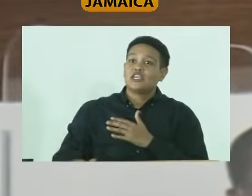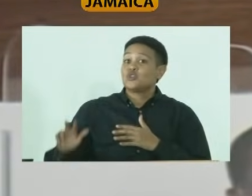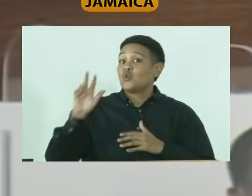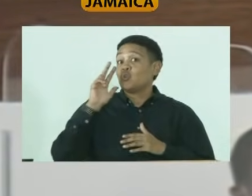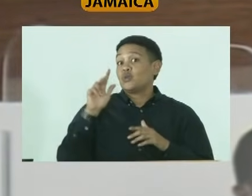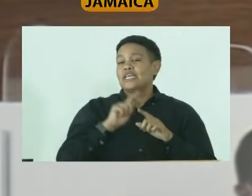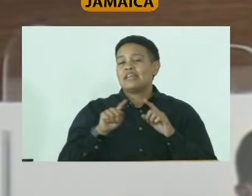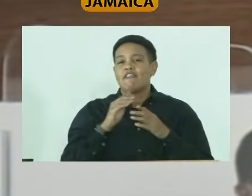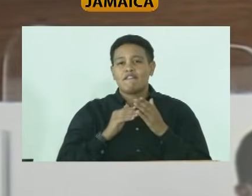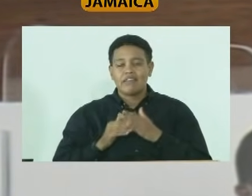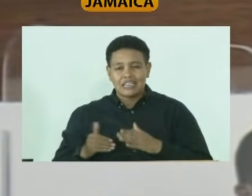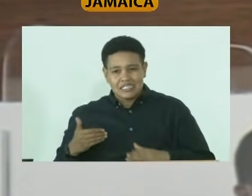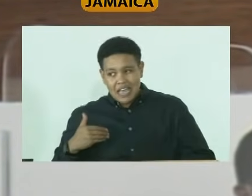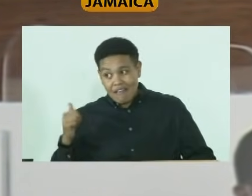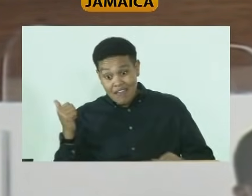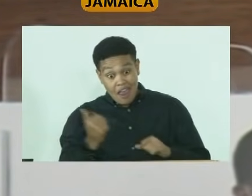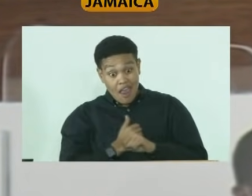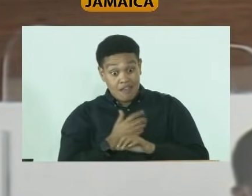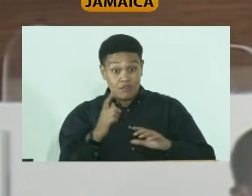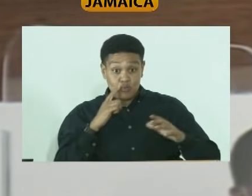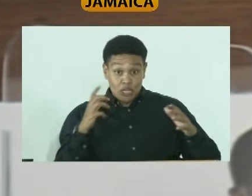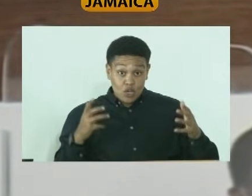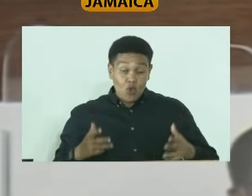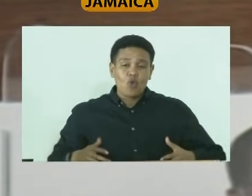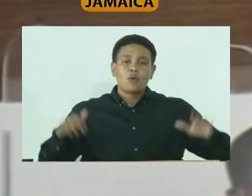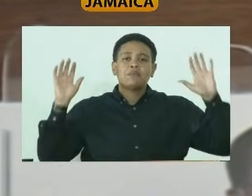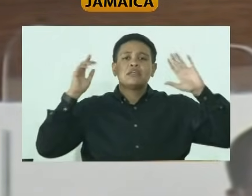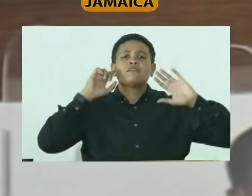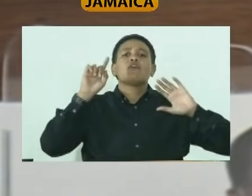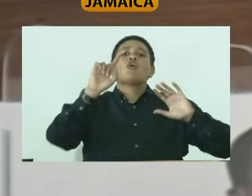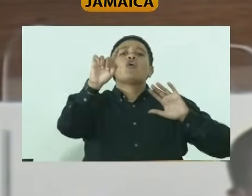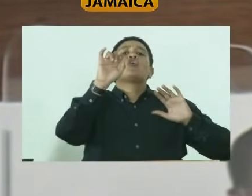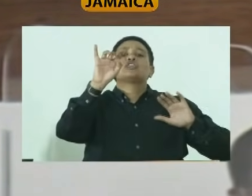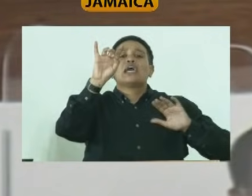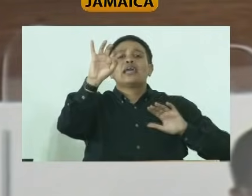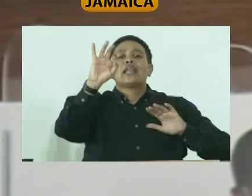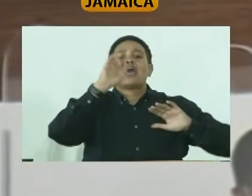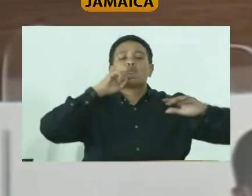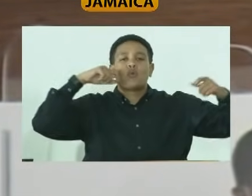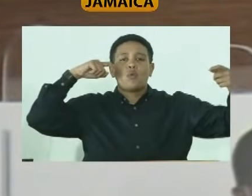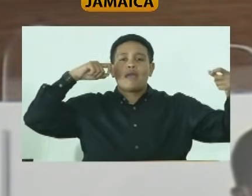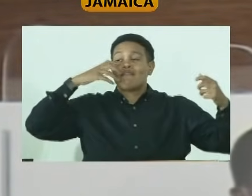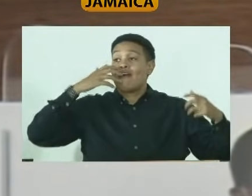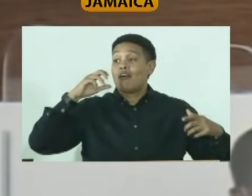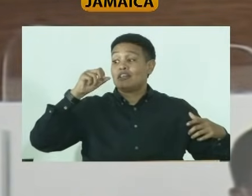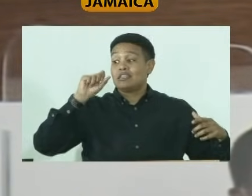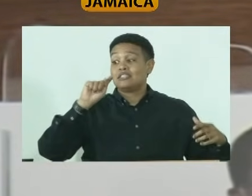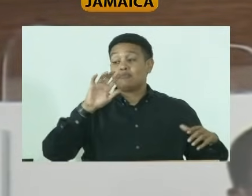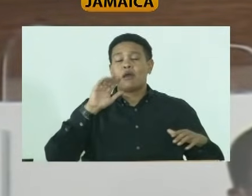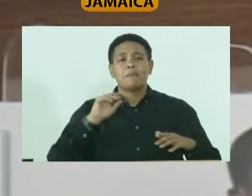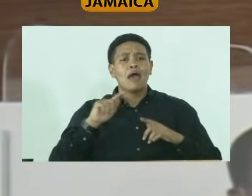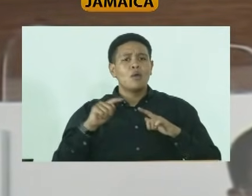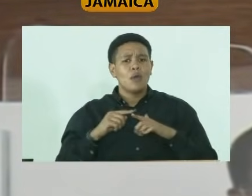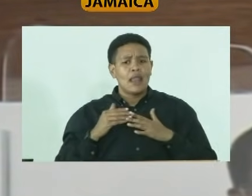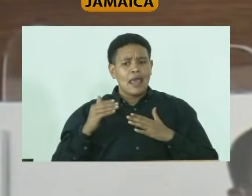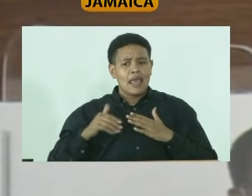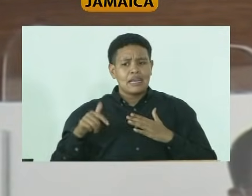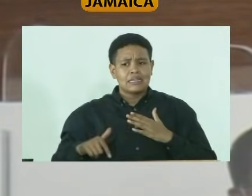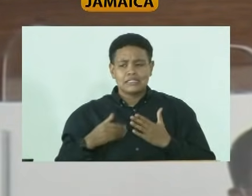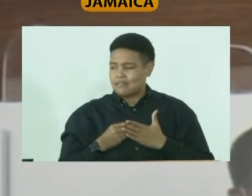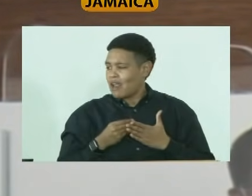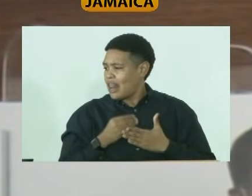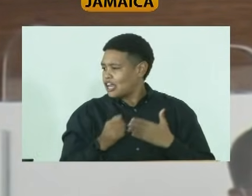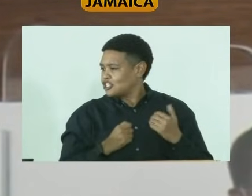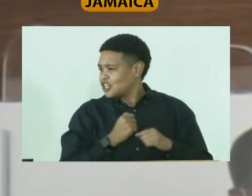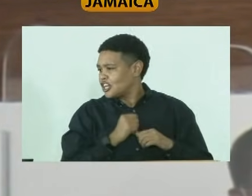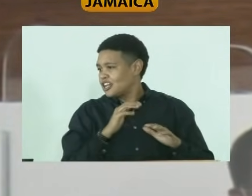and to have everything completed for the 189 Wi-Fi hotspots by the end of this financial